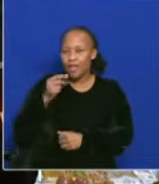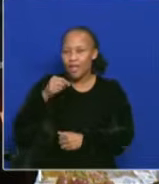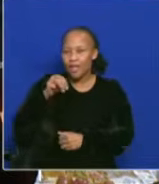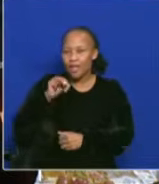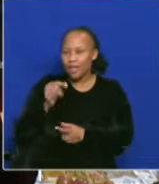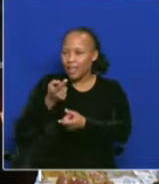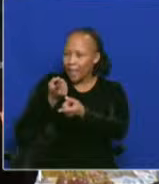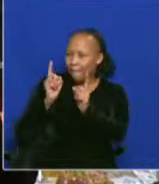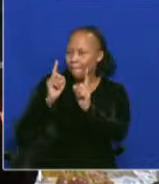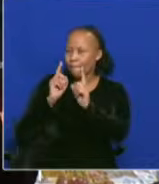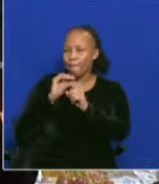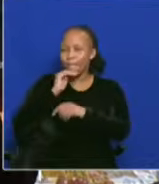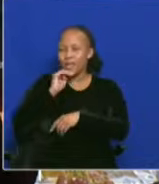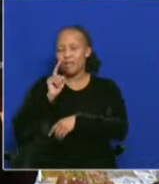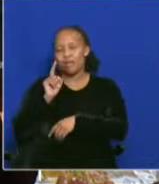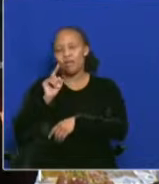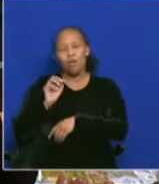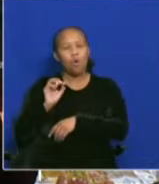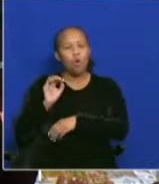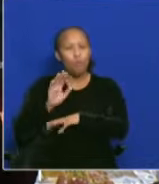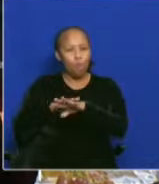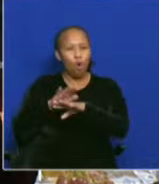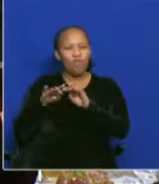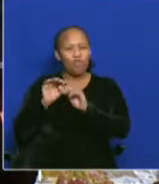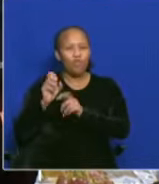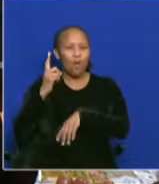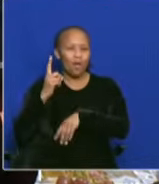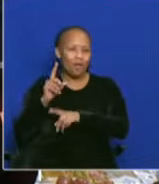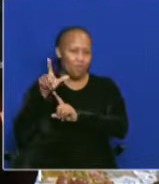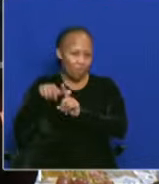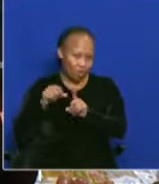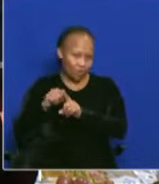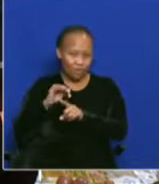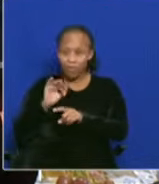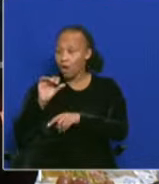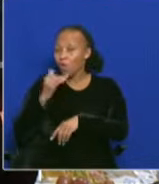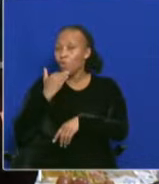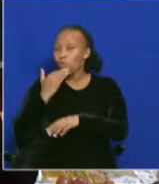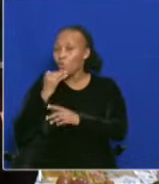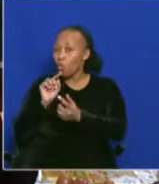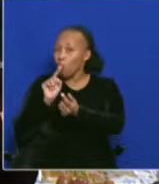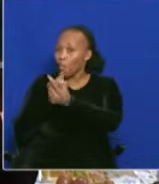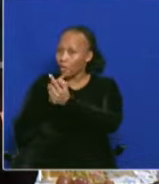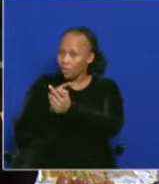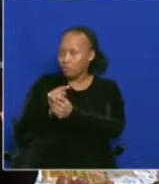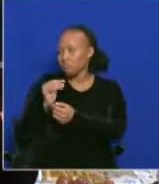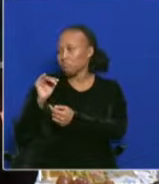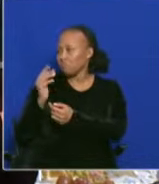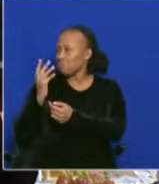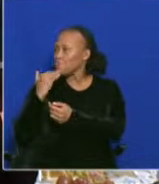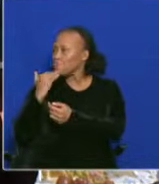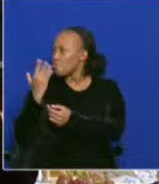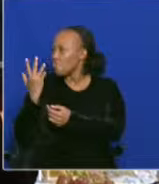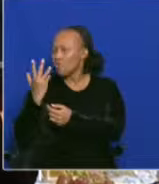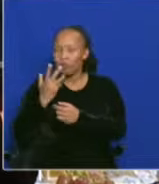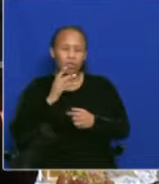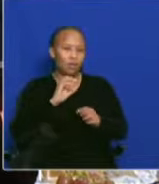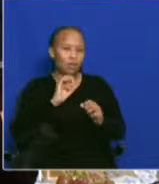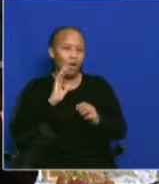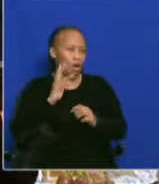be good to know who else he met. I will ask him. So the way, sorry, Commissioner Baloy, I think you have a question?